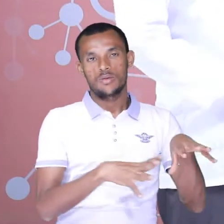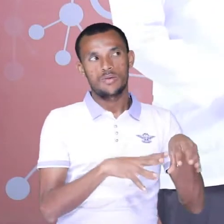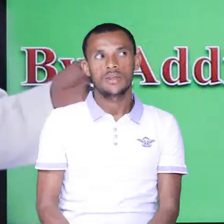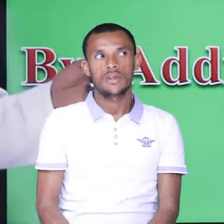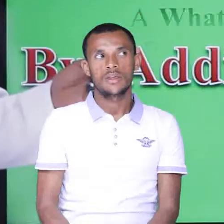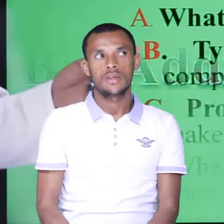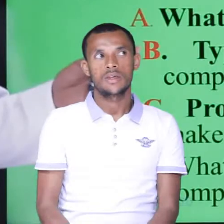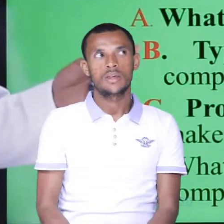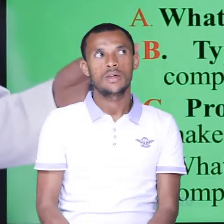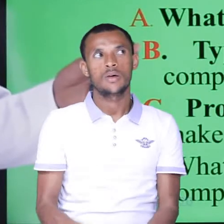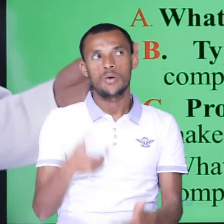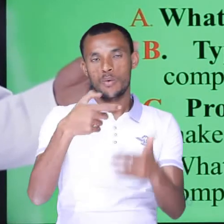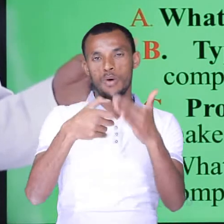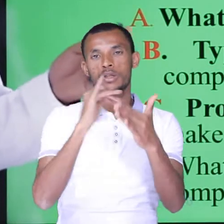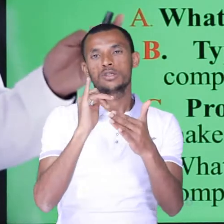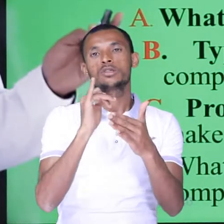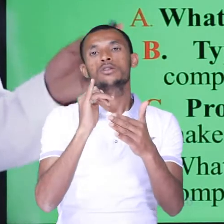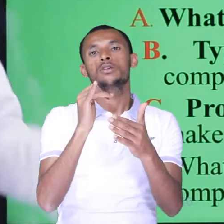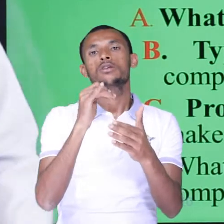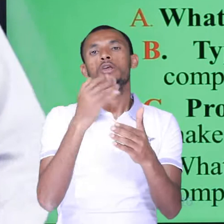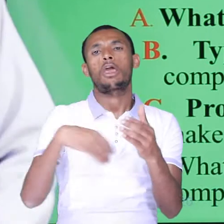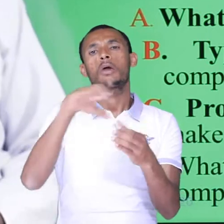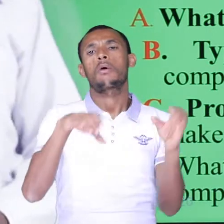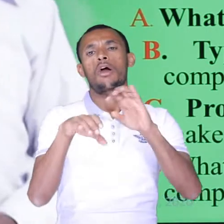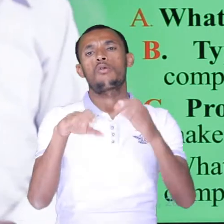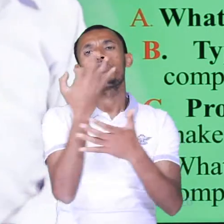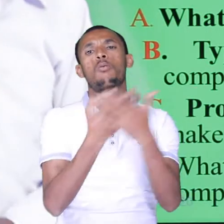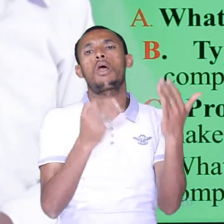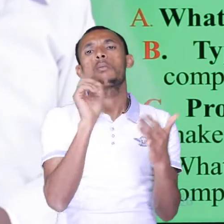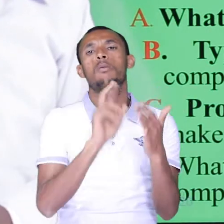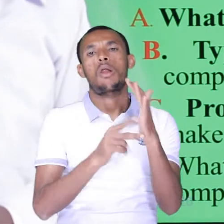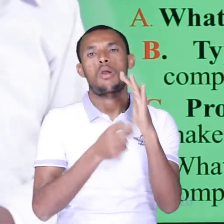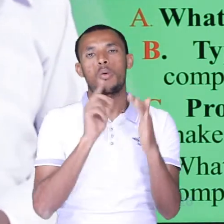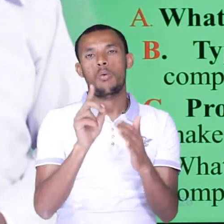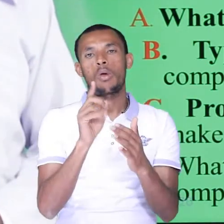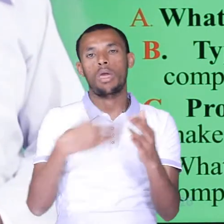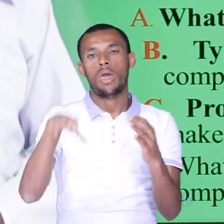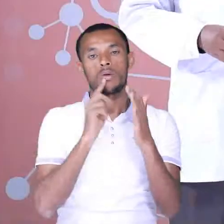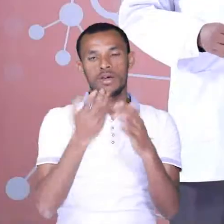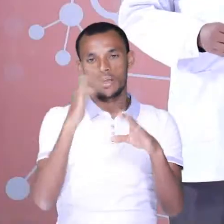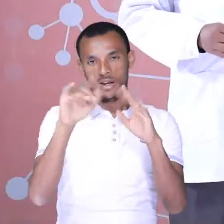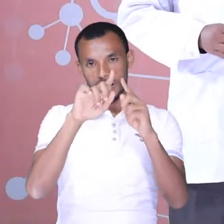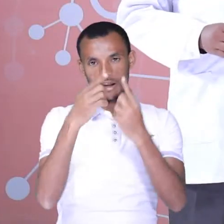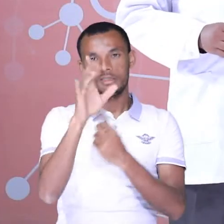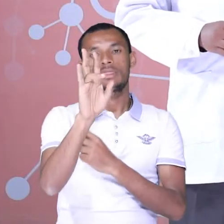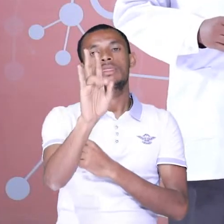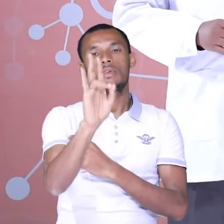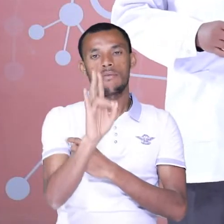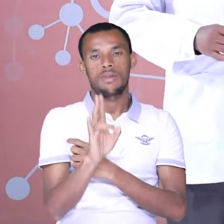Students, what is chemical formula? What is chemical formula? Grade 7